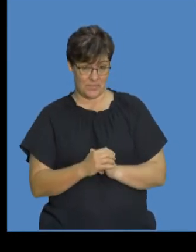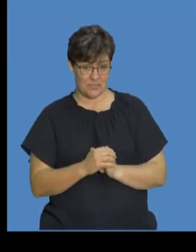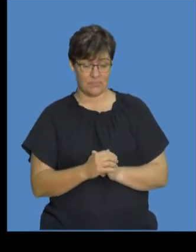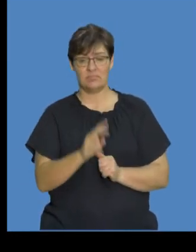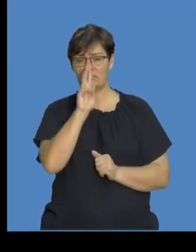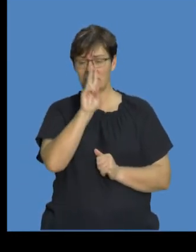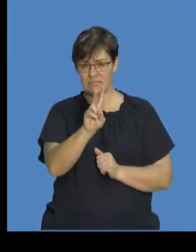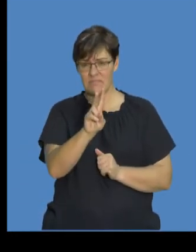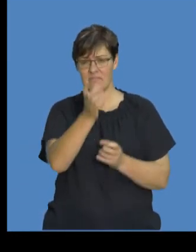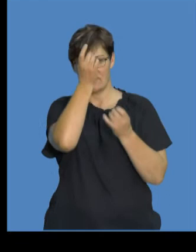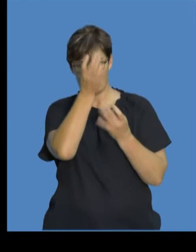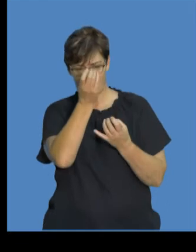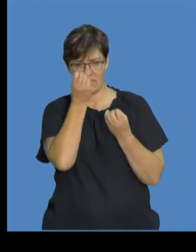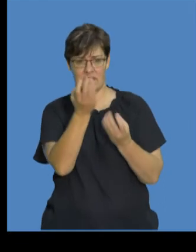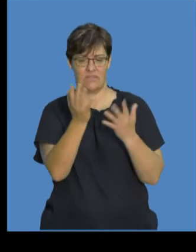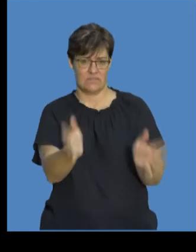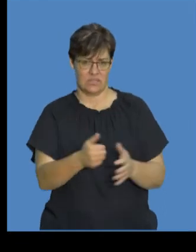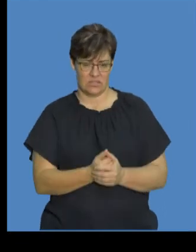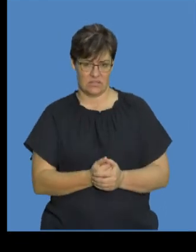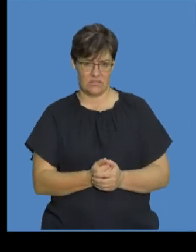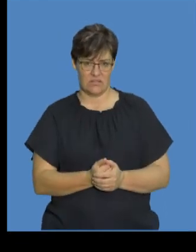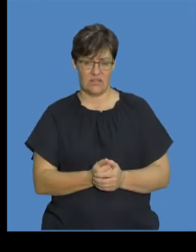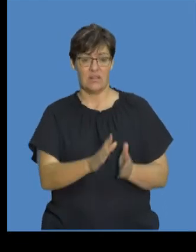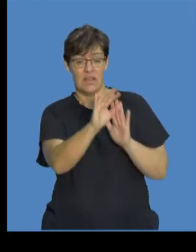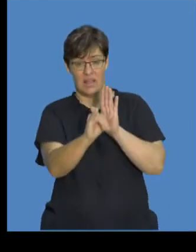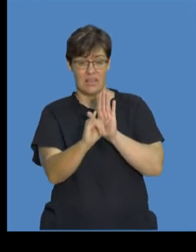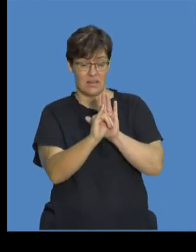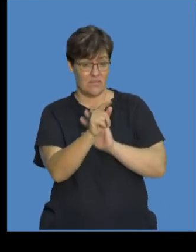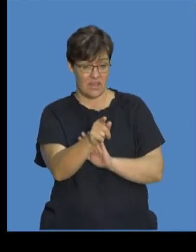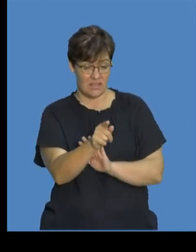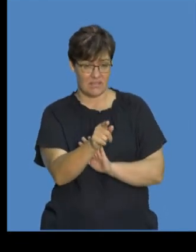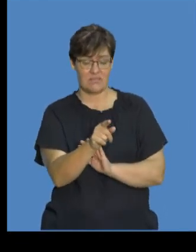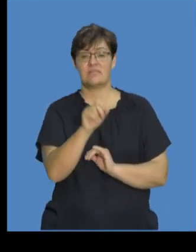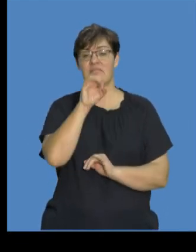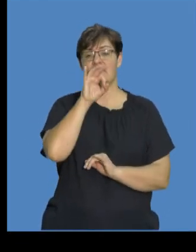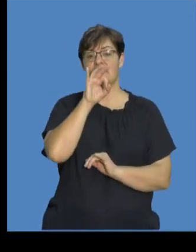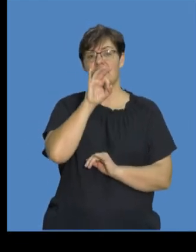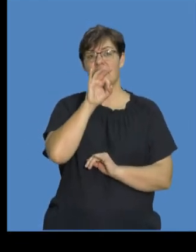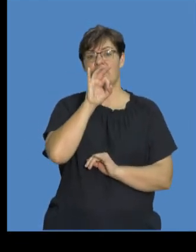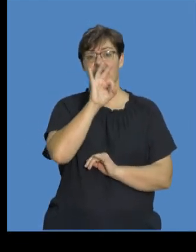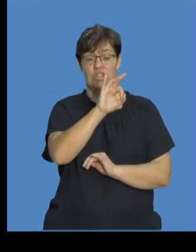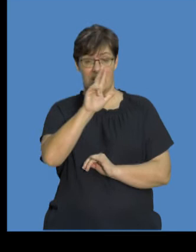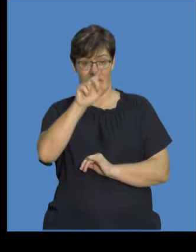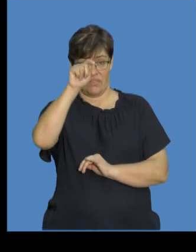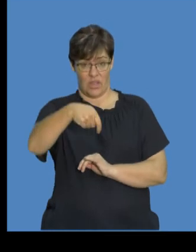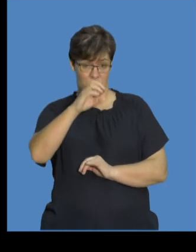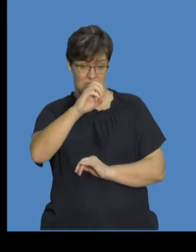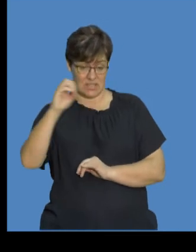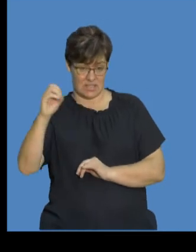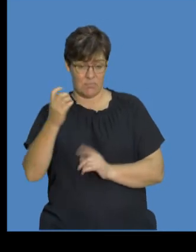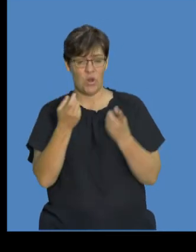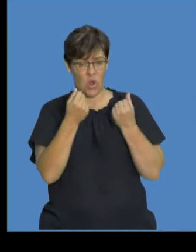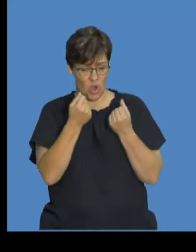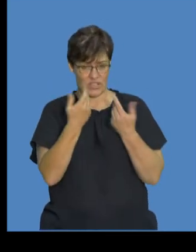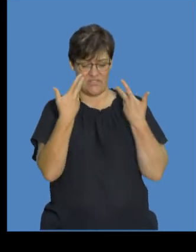at your information that's given to you, identify your finished goods, which was 38,000. That was your cost